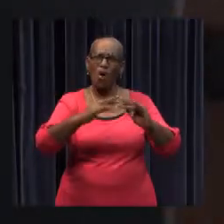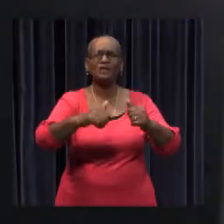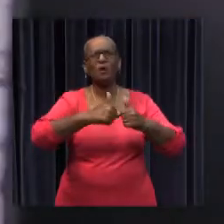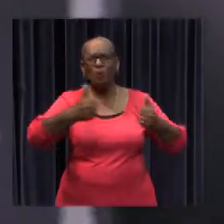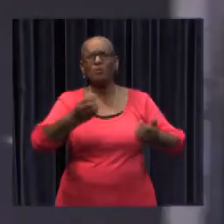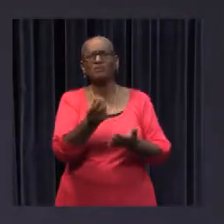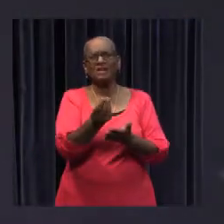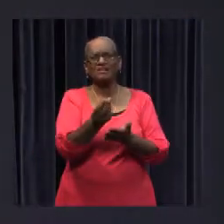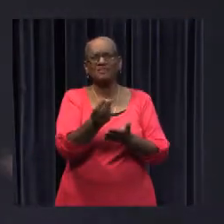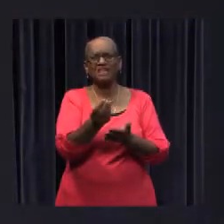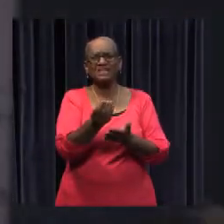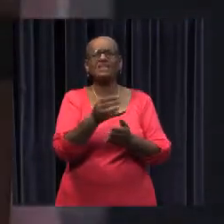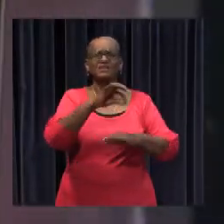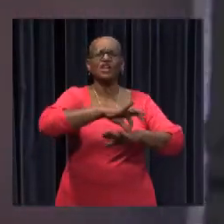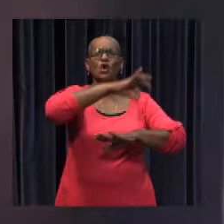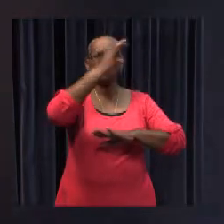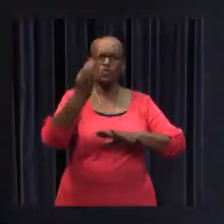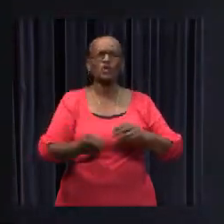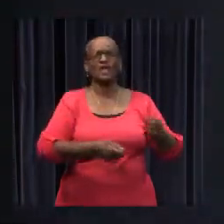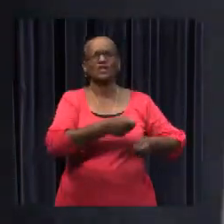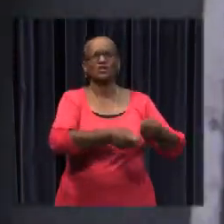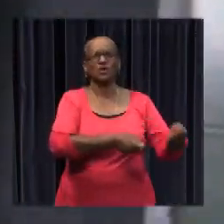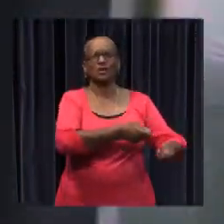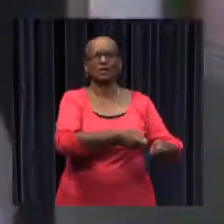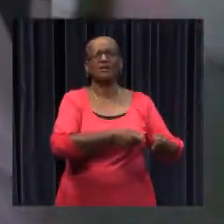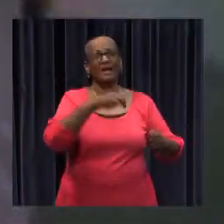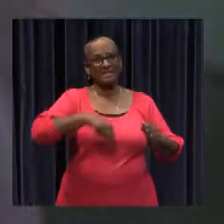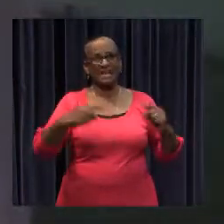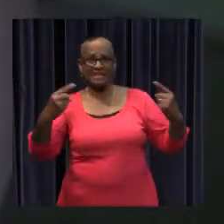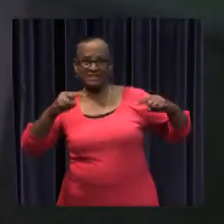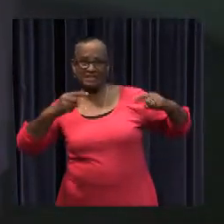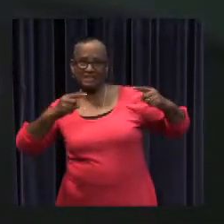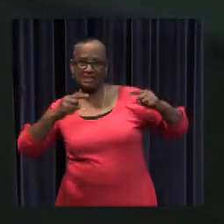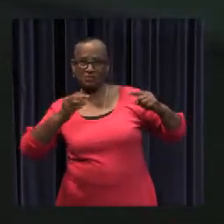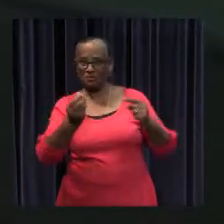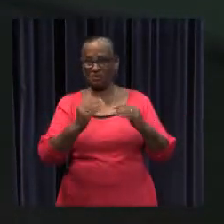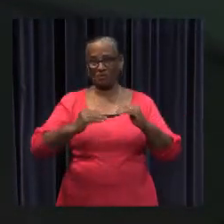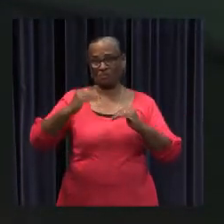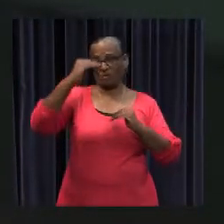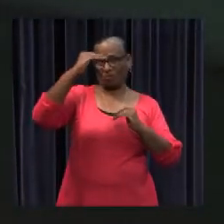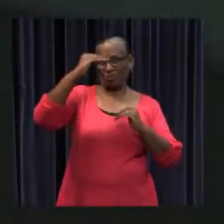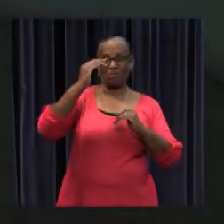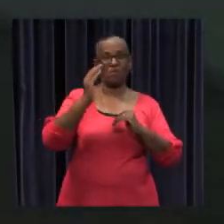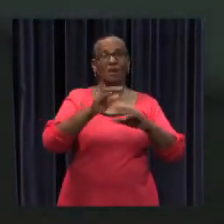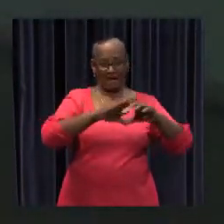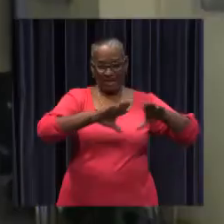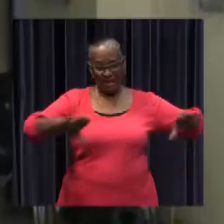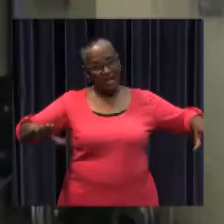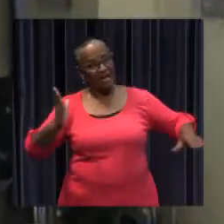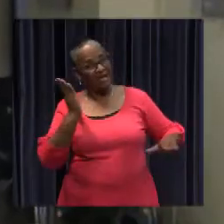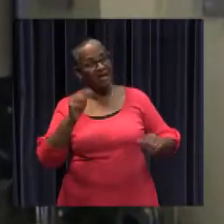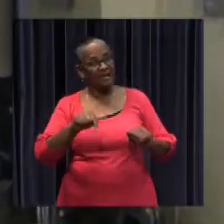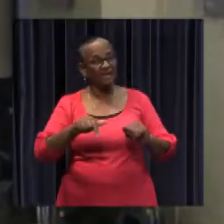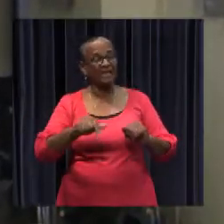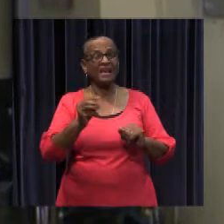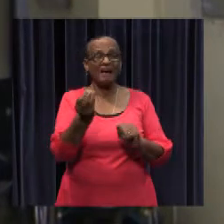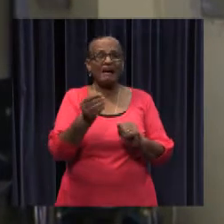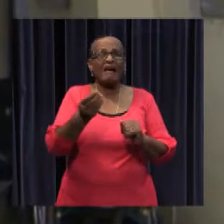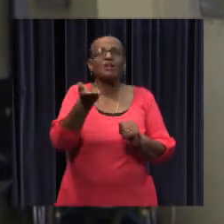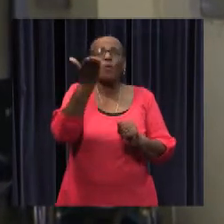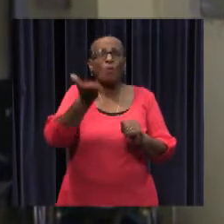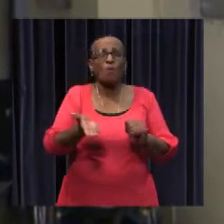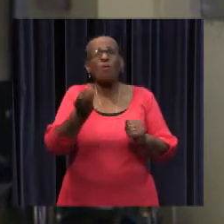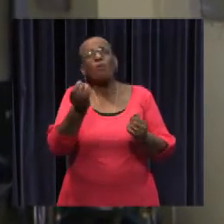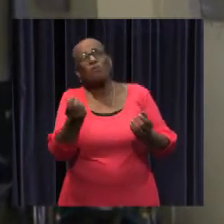systematically underfinancing of the health sector. Now there is a debate about the increase in the hospital rates